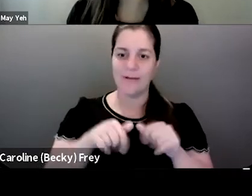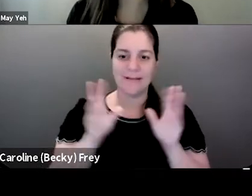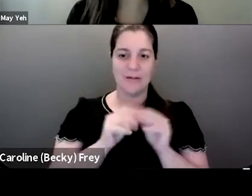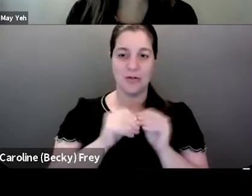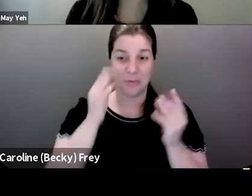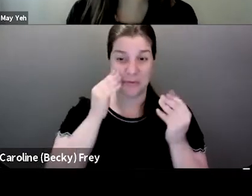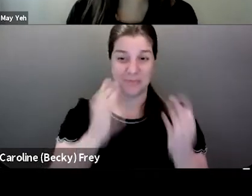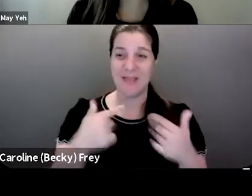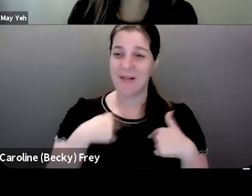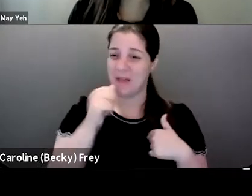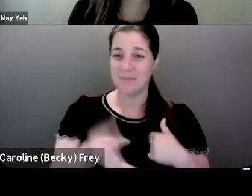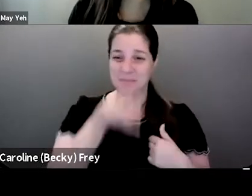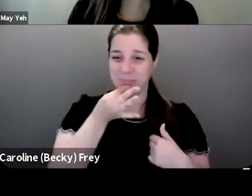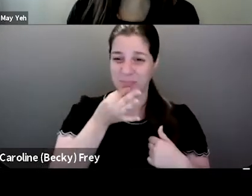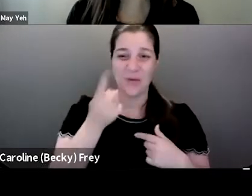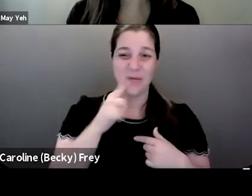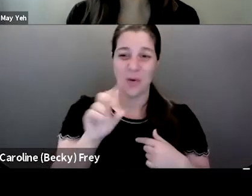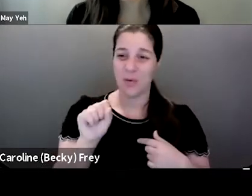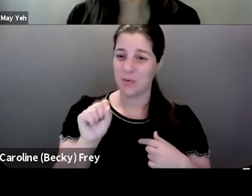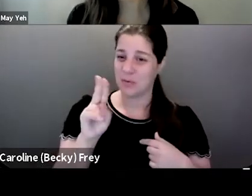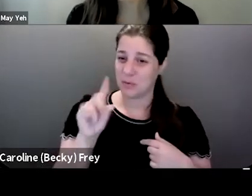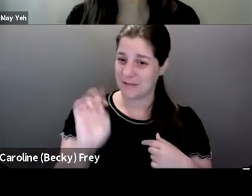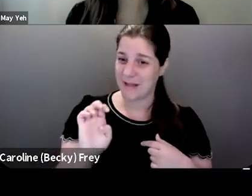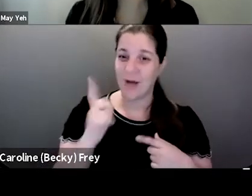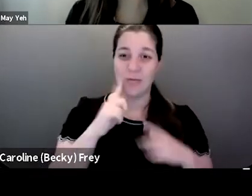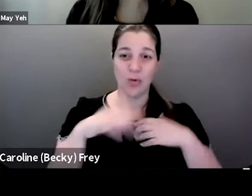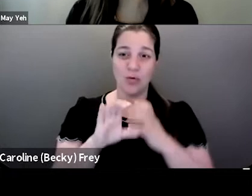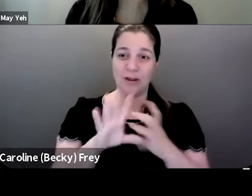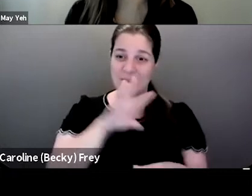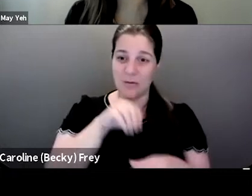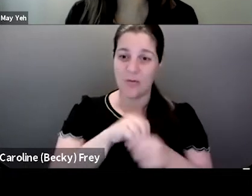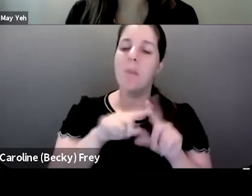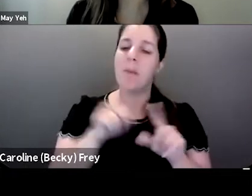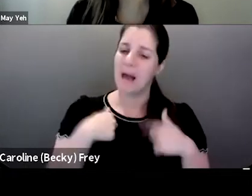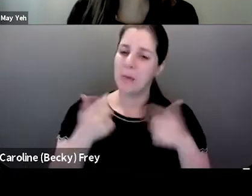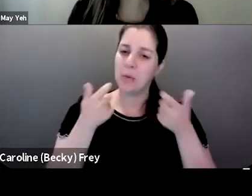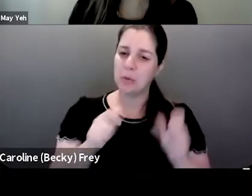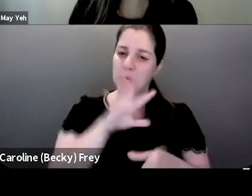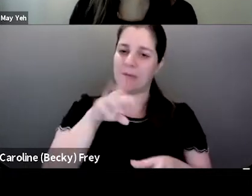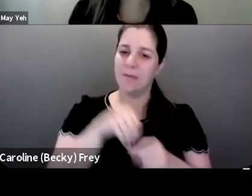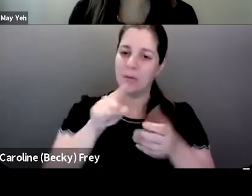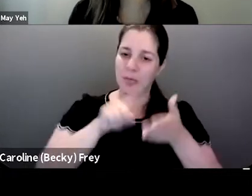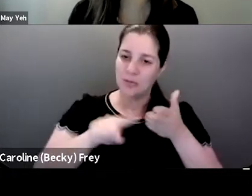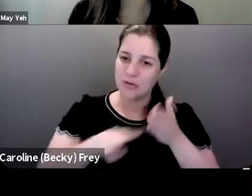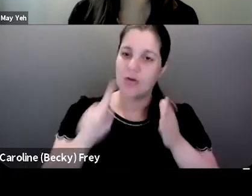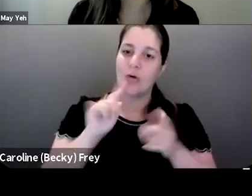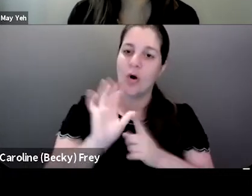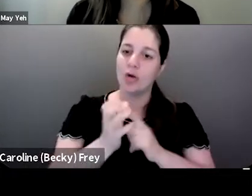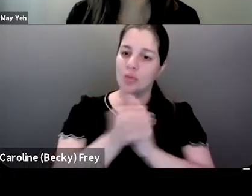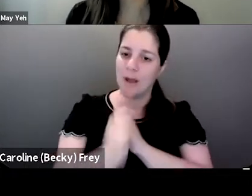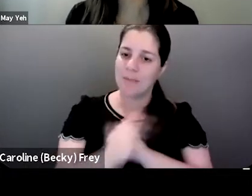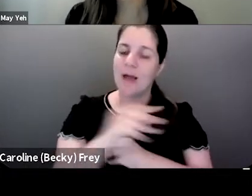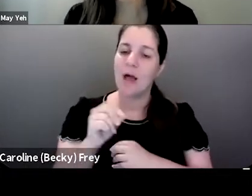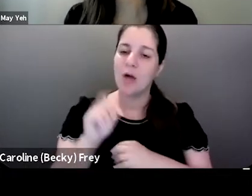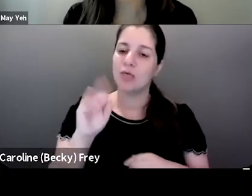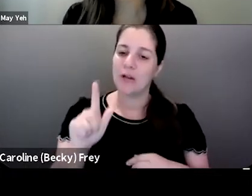expert on crisis intervention or on suicide. However, I've been heavily involved in research on racial ethnic disparities and cultural competence issues for many years.